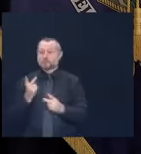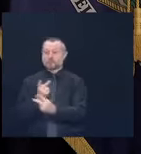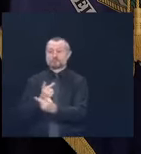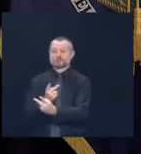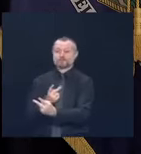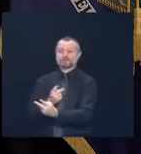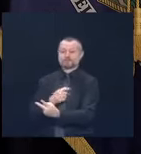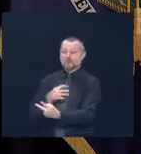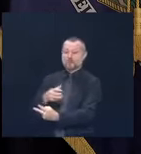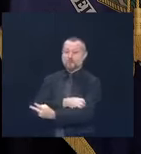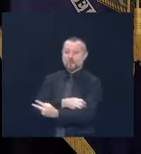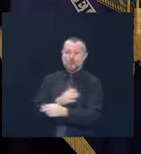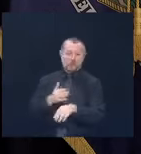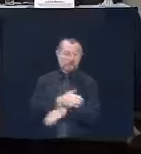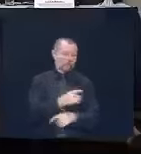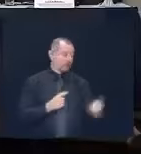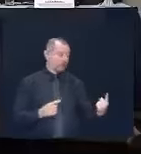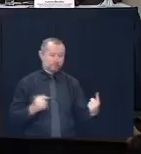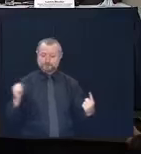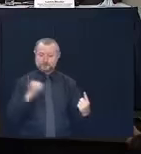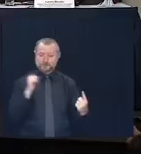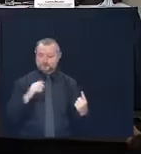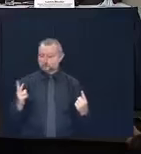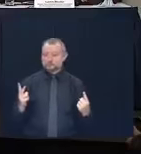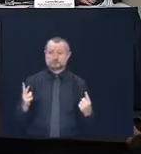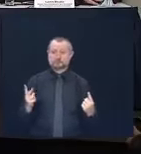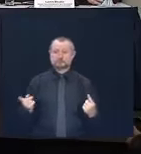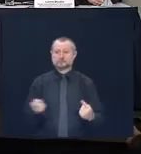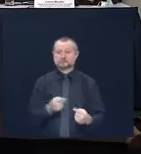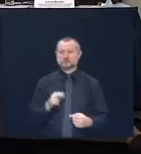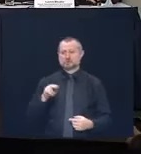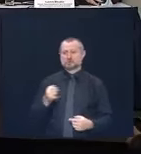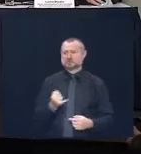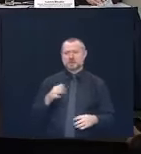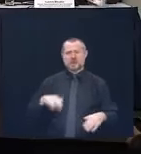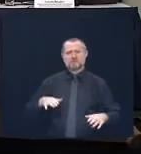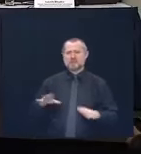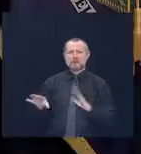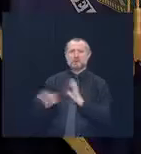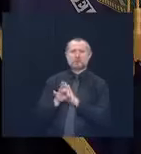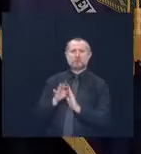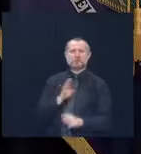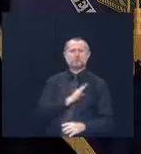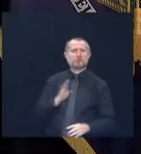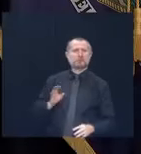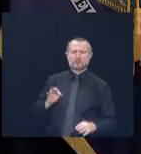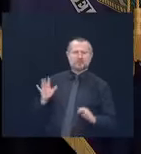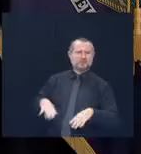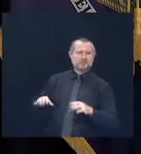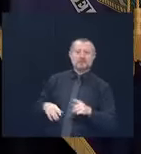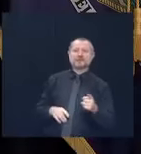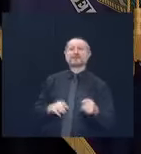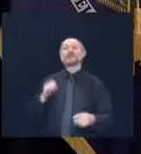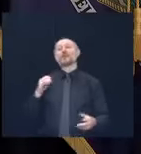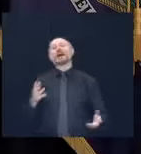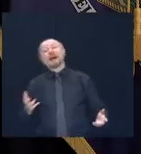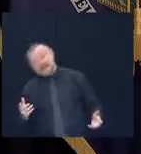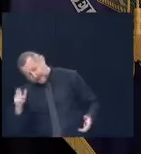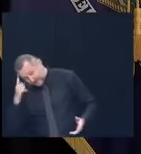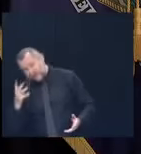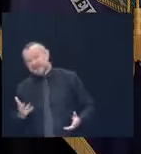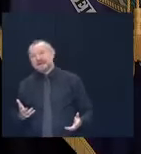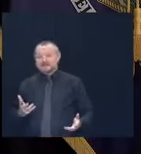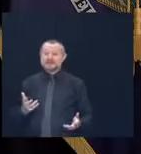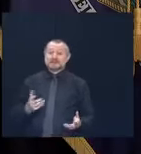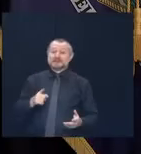in almost everything. Well, New Jersey doesn't even have their appointees on the board. Well, that doesn't mean New Jersey, just because you don't have an appointee, doesn't mean you give up